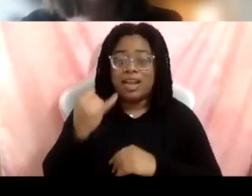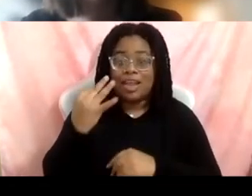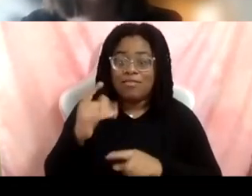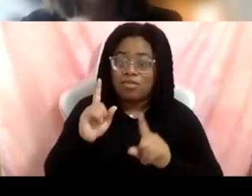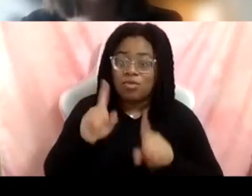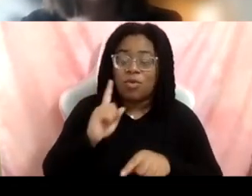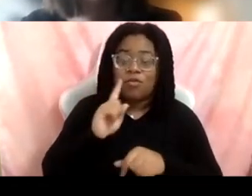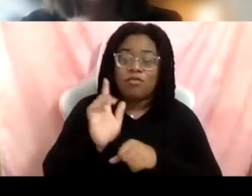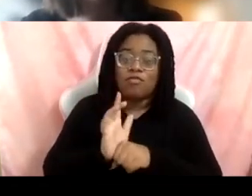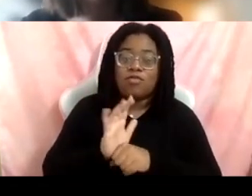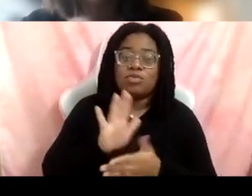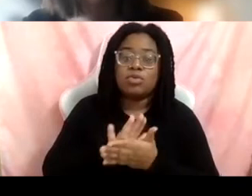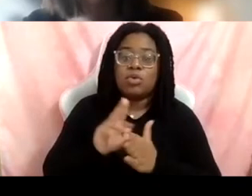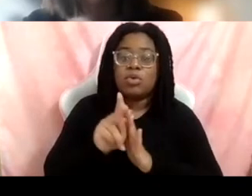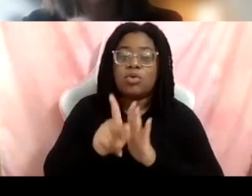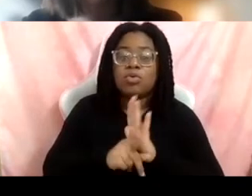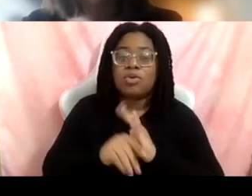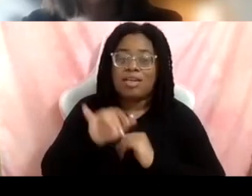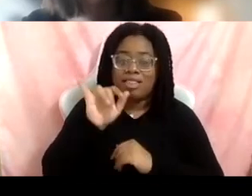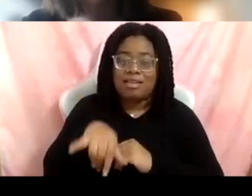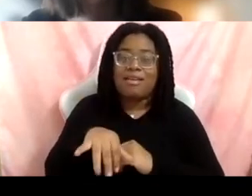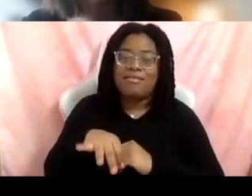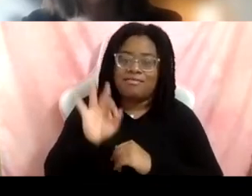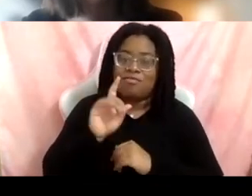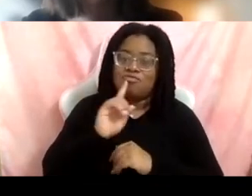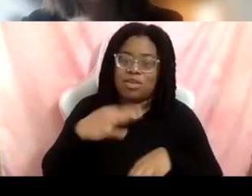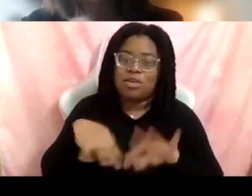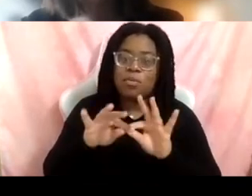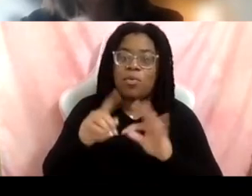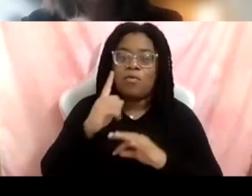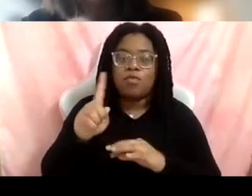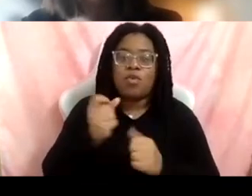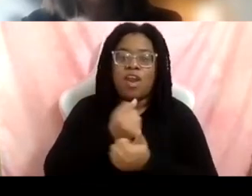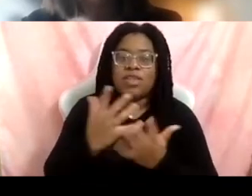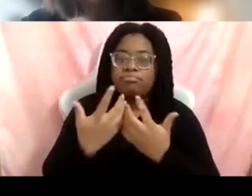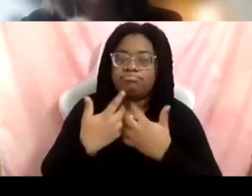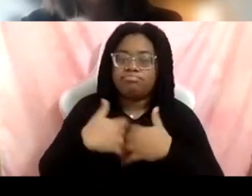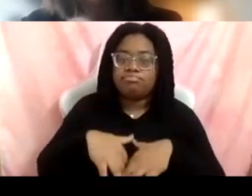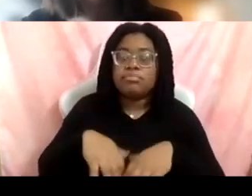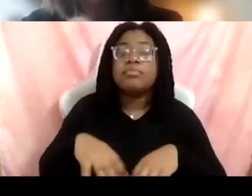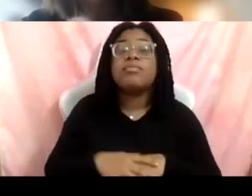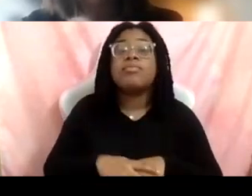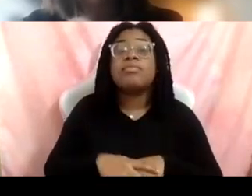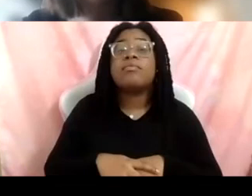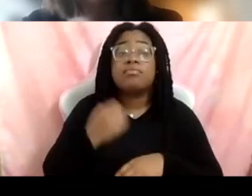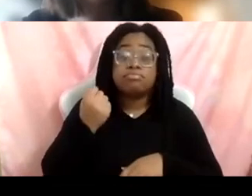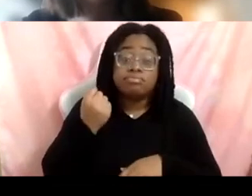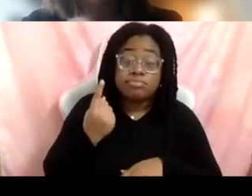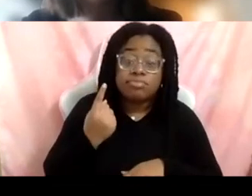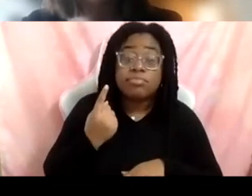your film school undergrad, I found that they're pretty important for getting everything worked out. Even just